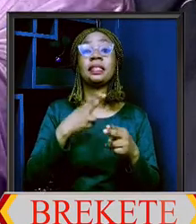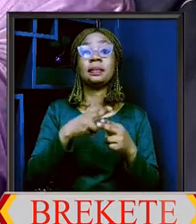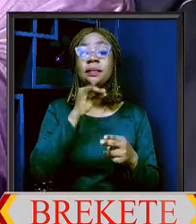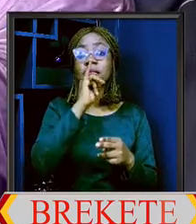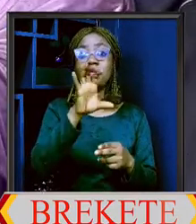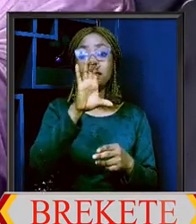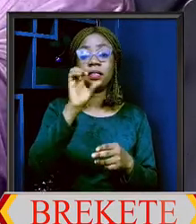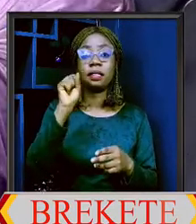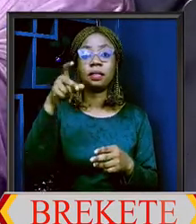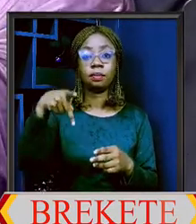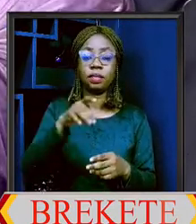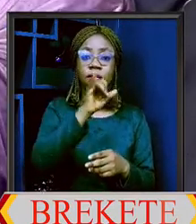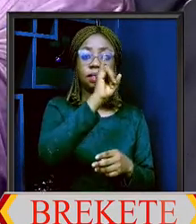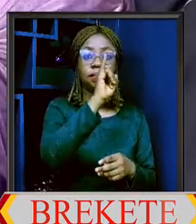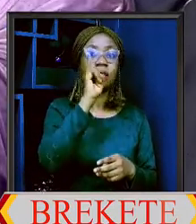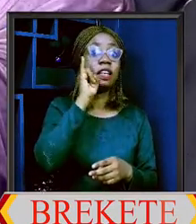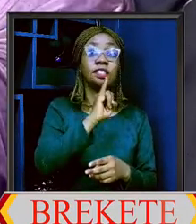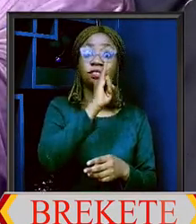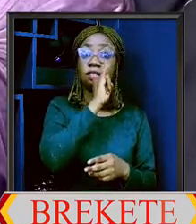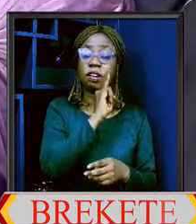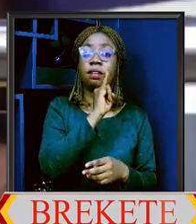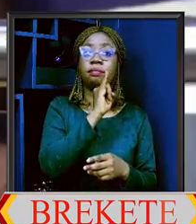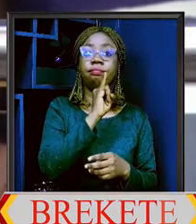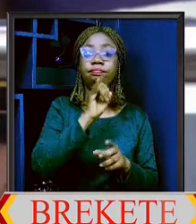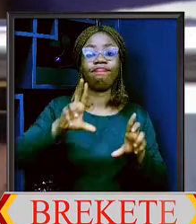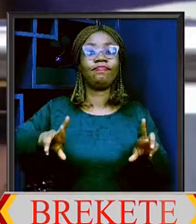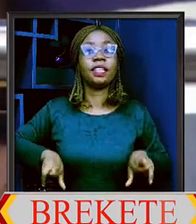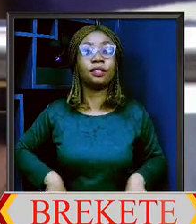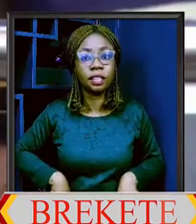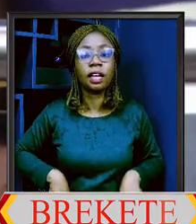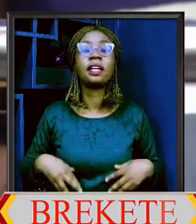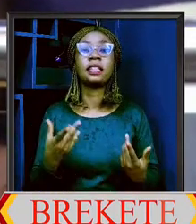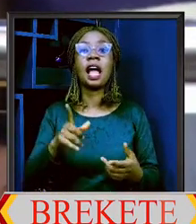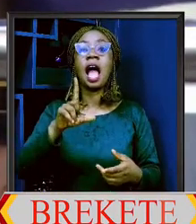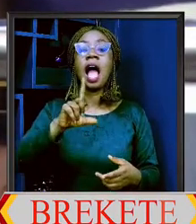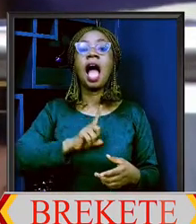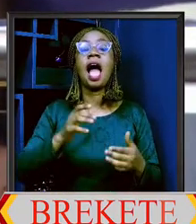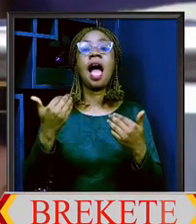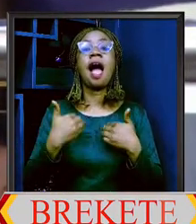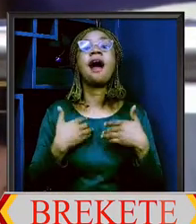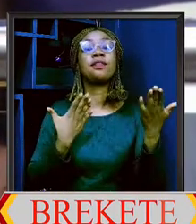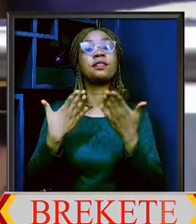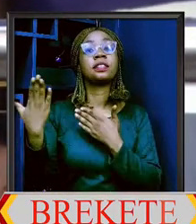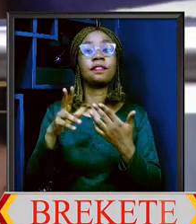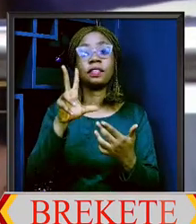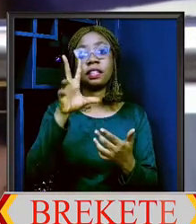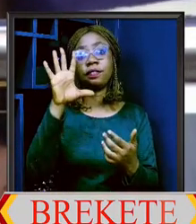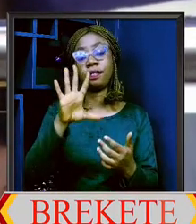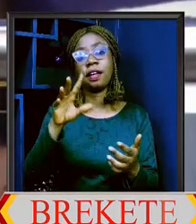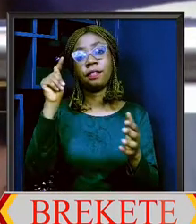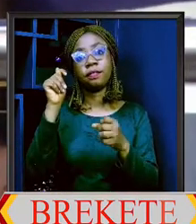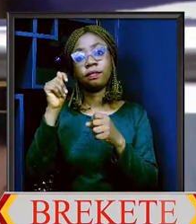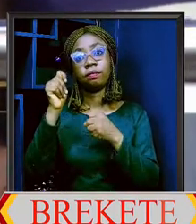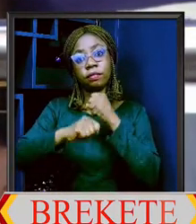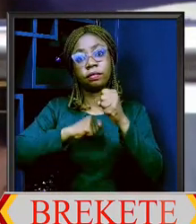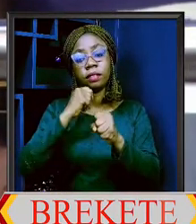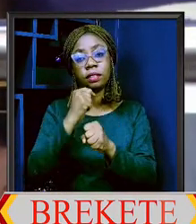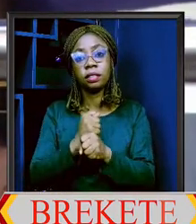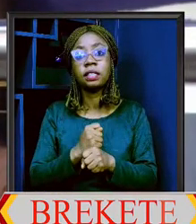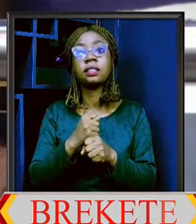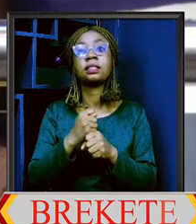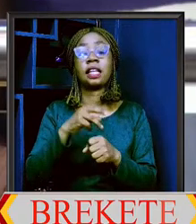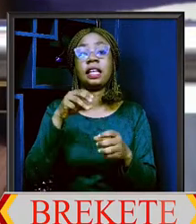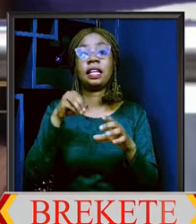CSP Israel I am retired I have served 35 years in the Nigerian